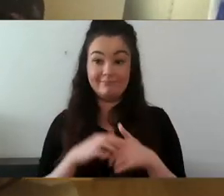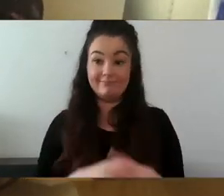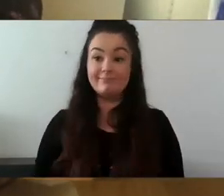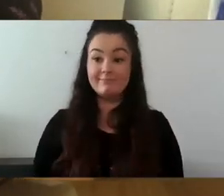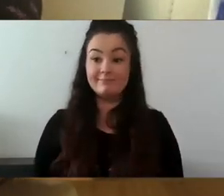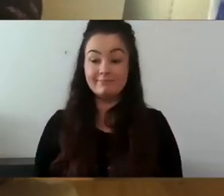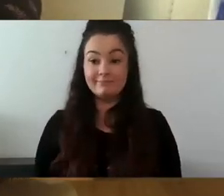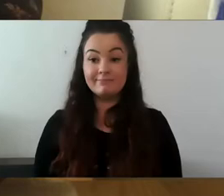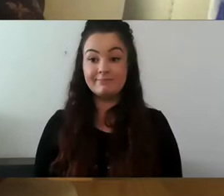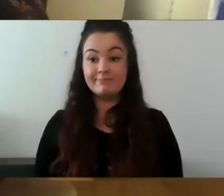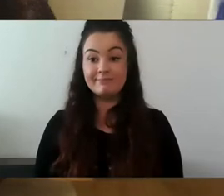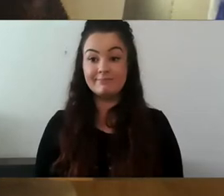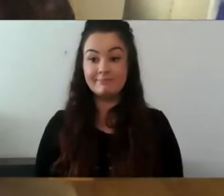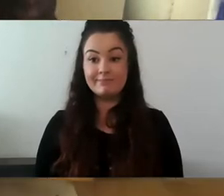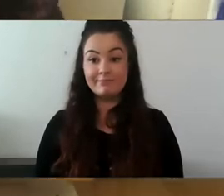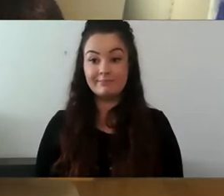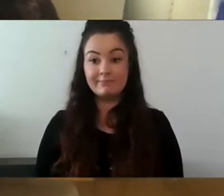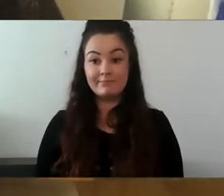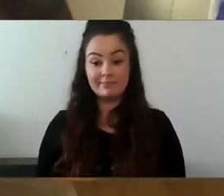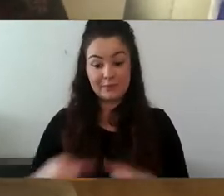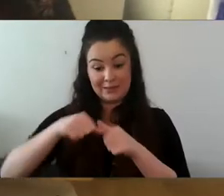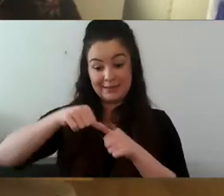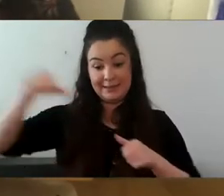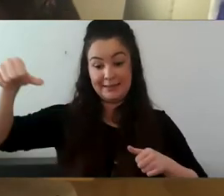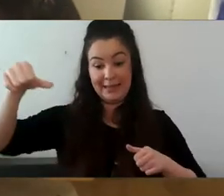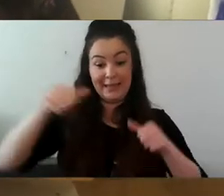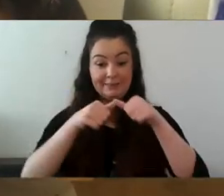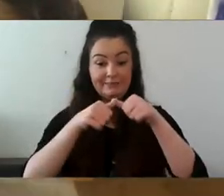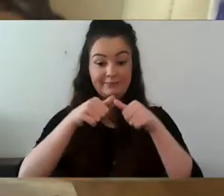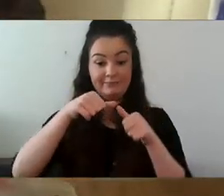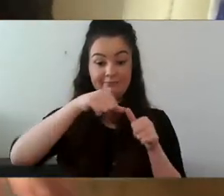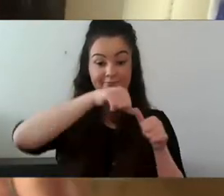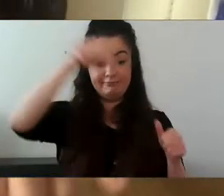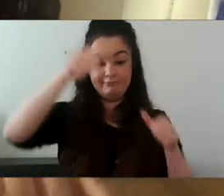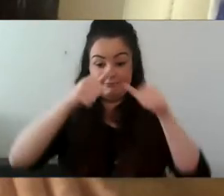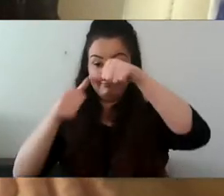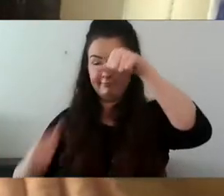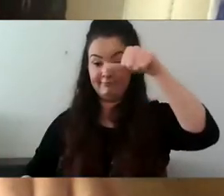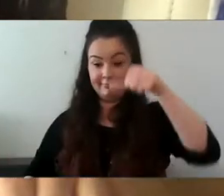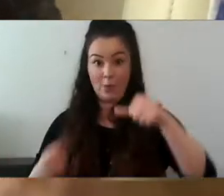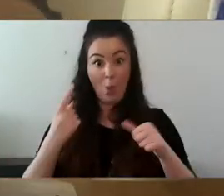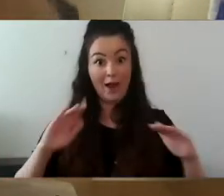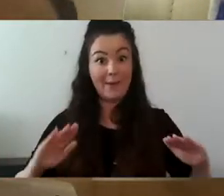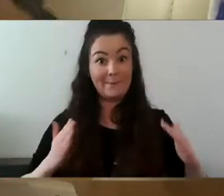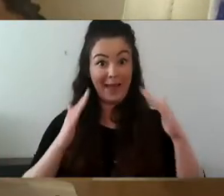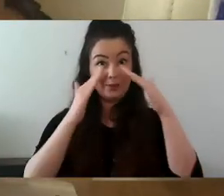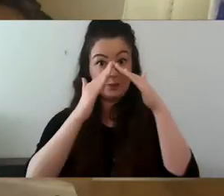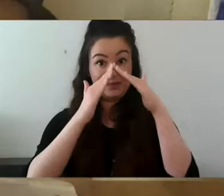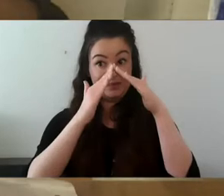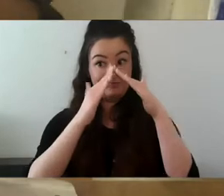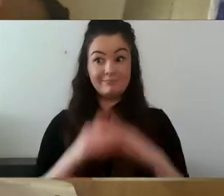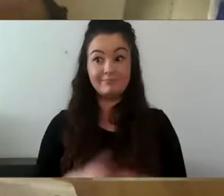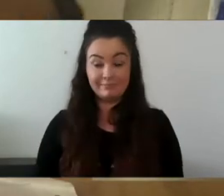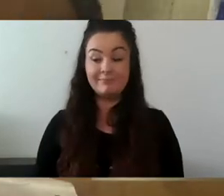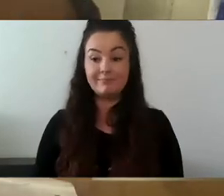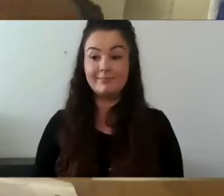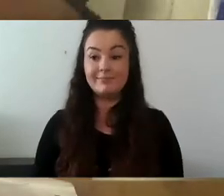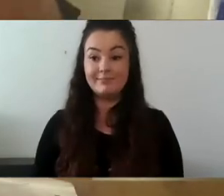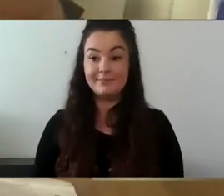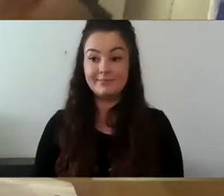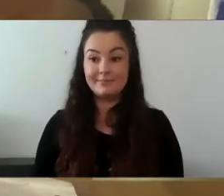and stick down. So I've got one big mountain here, one big triangle.